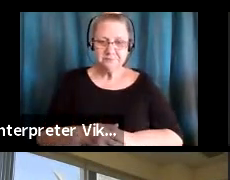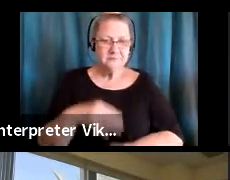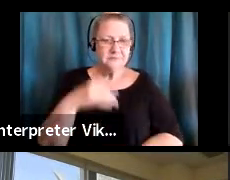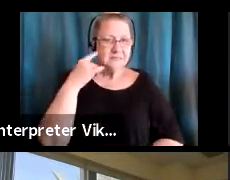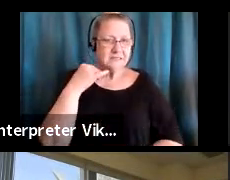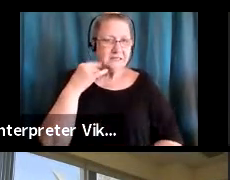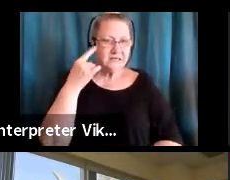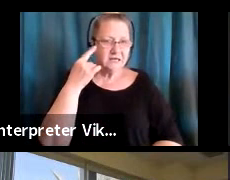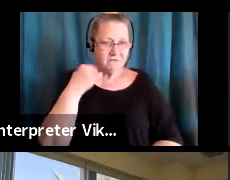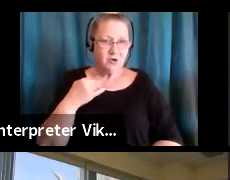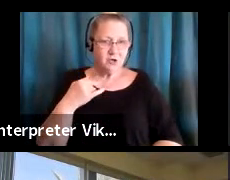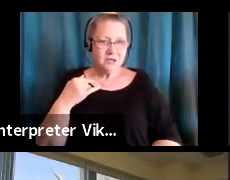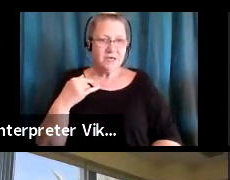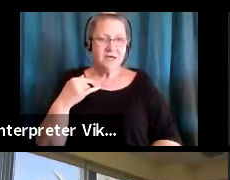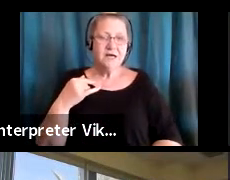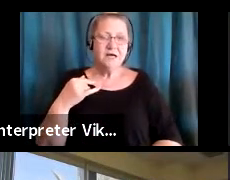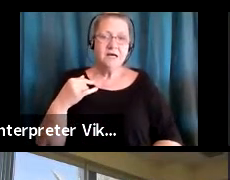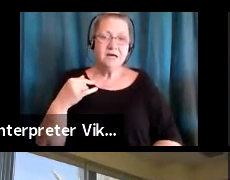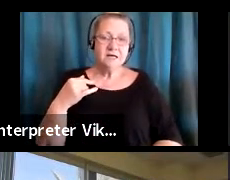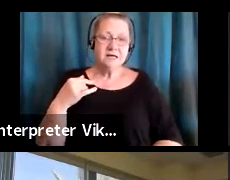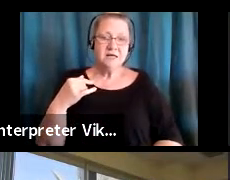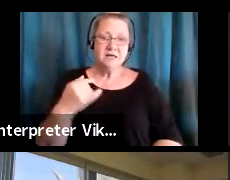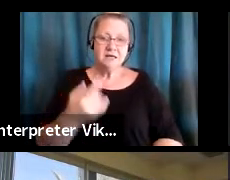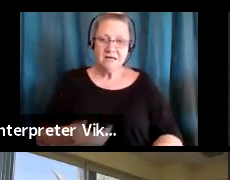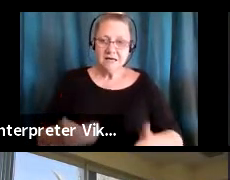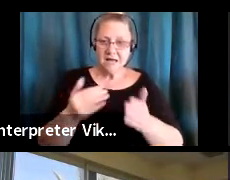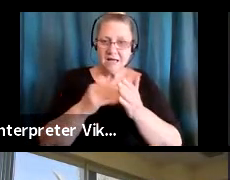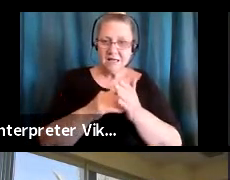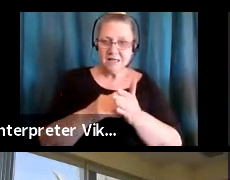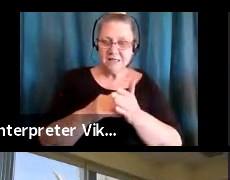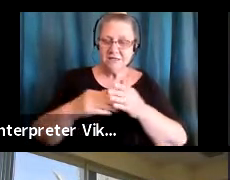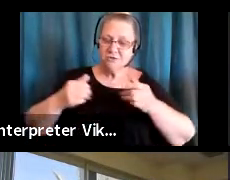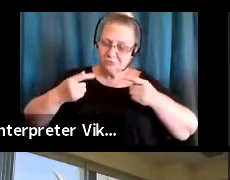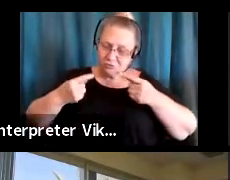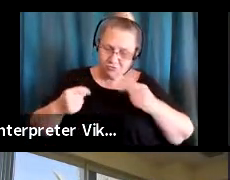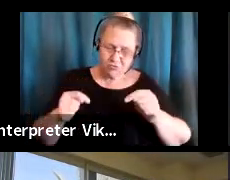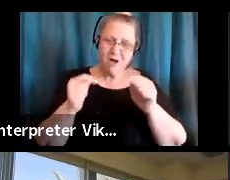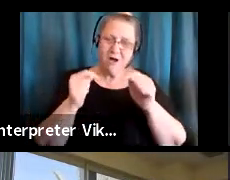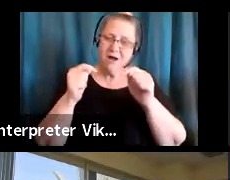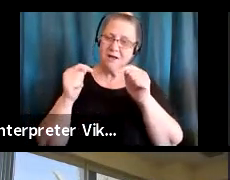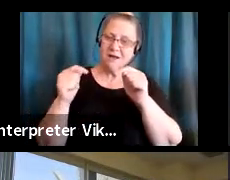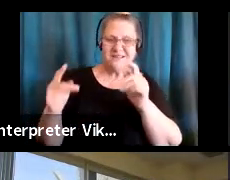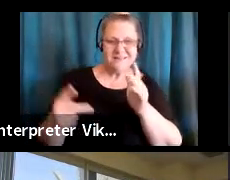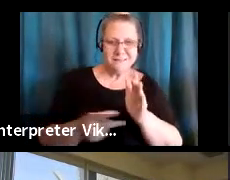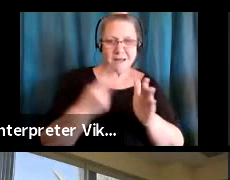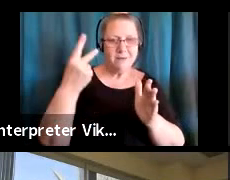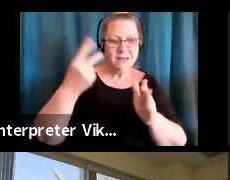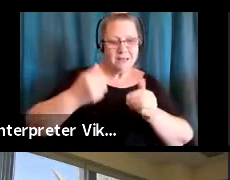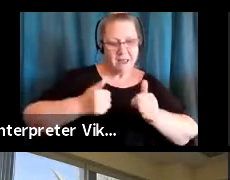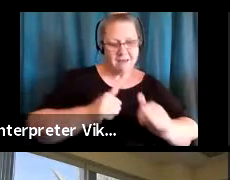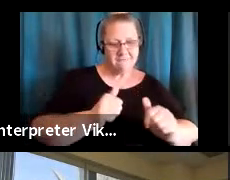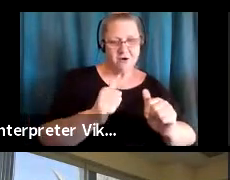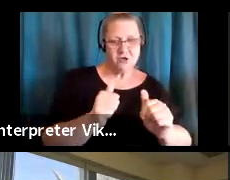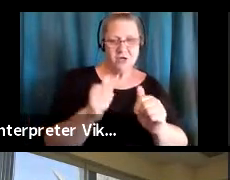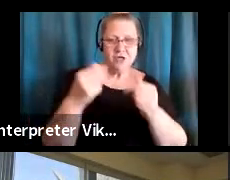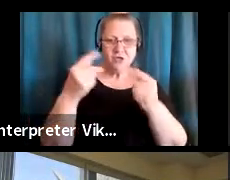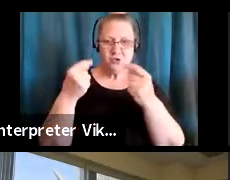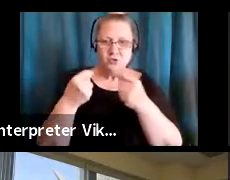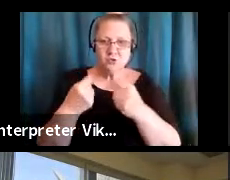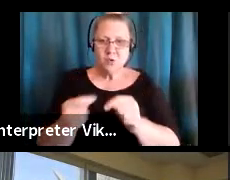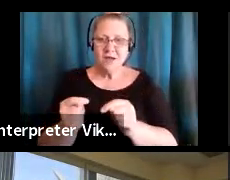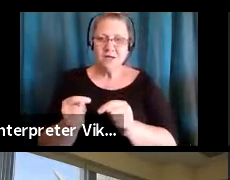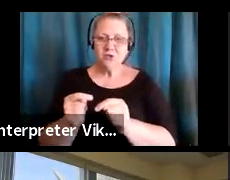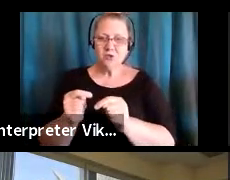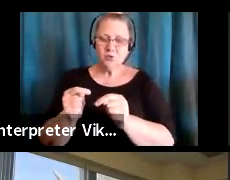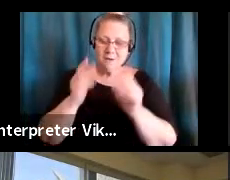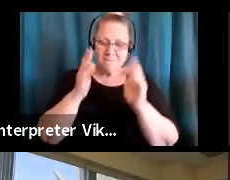California is again redoubling our efforts, further investing in strategies